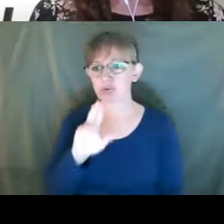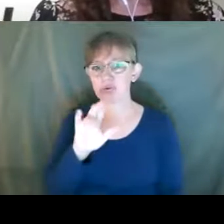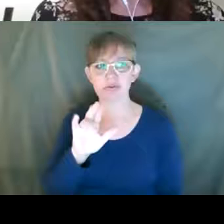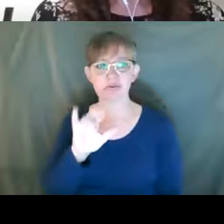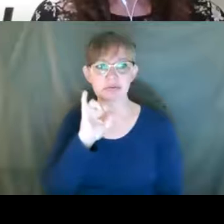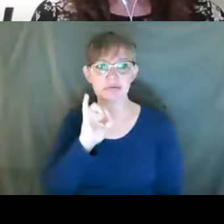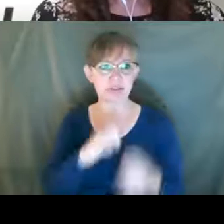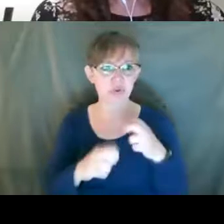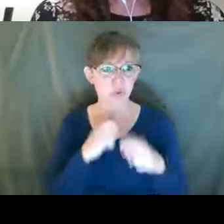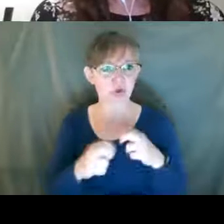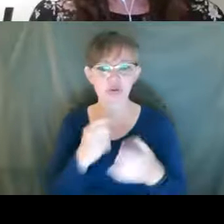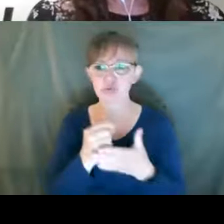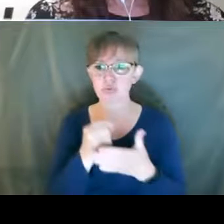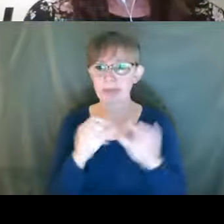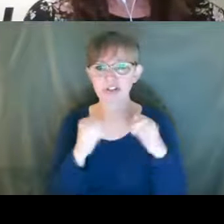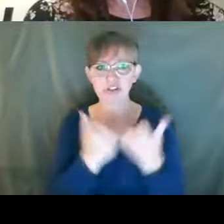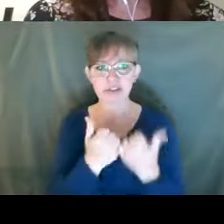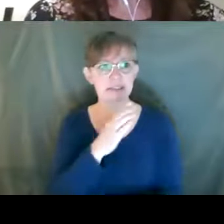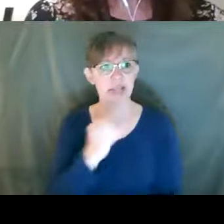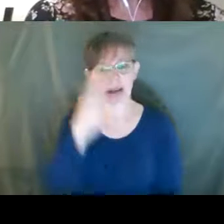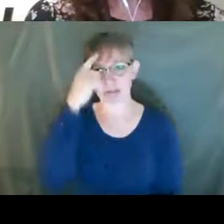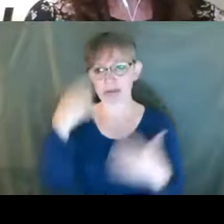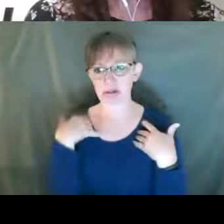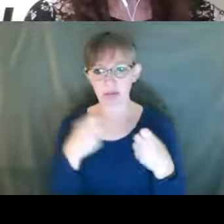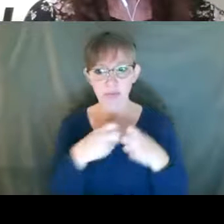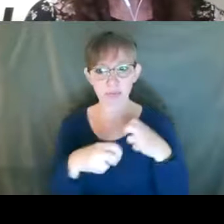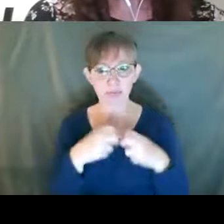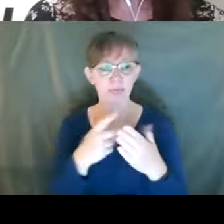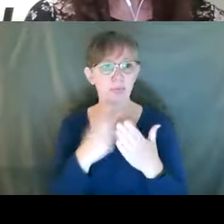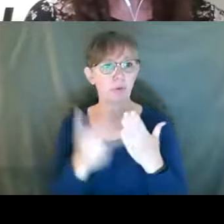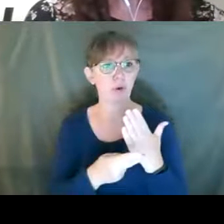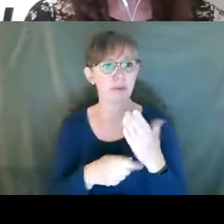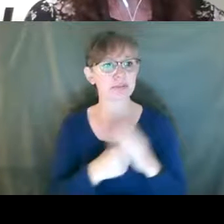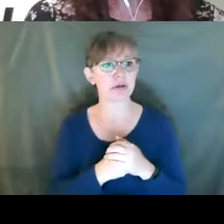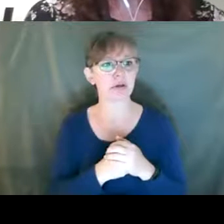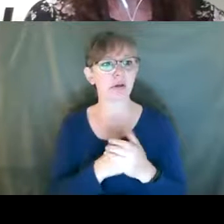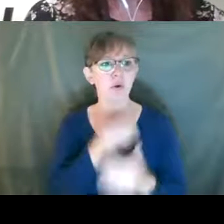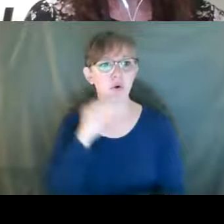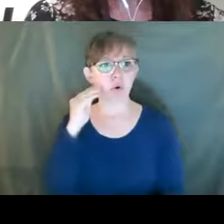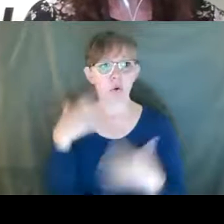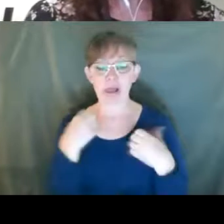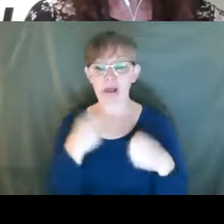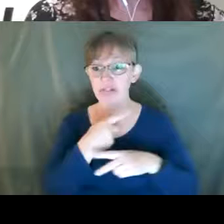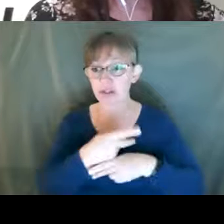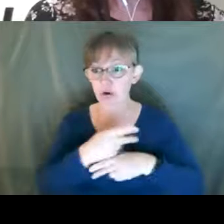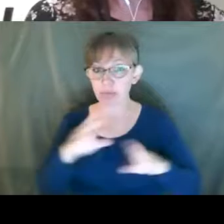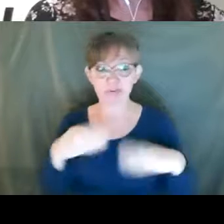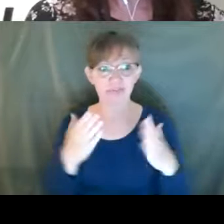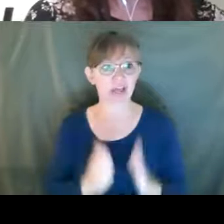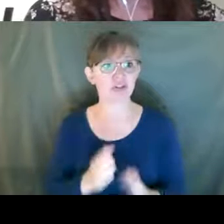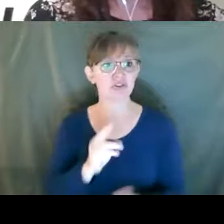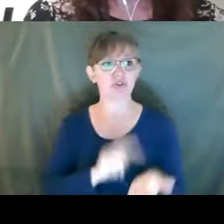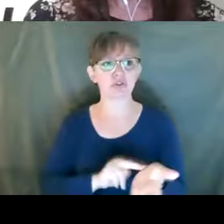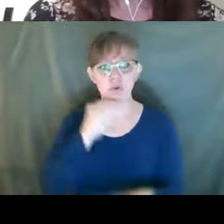agencies and mental health programs, home health care providers, nursing homes, social service agencies, senior